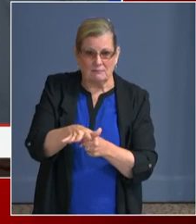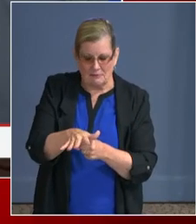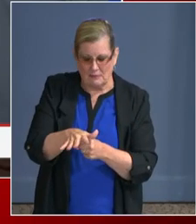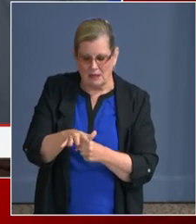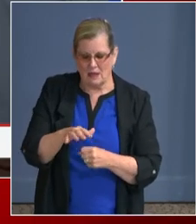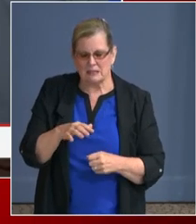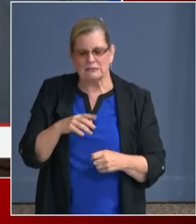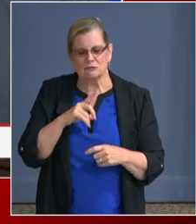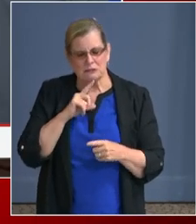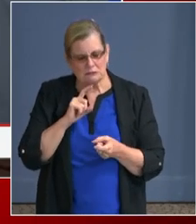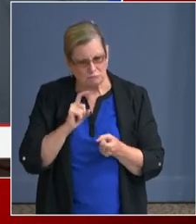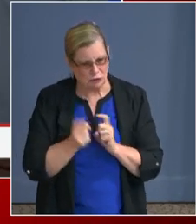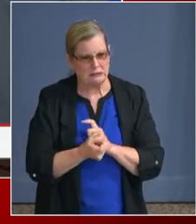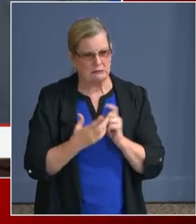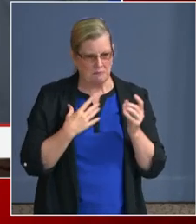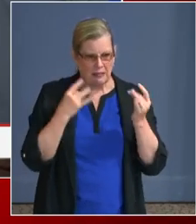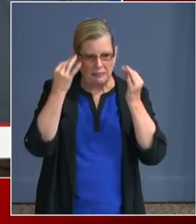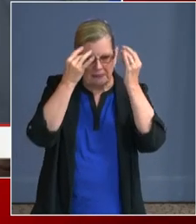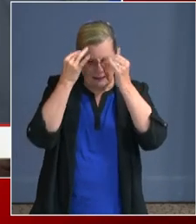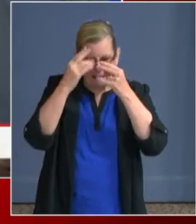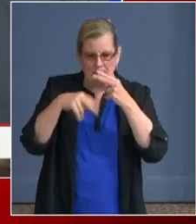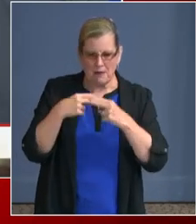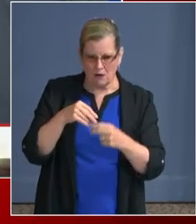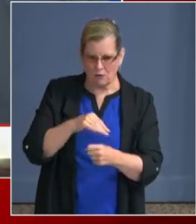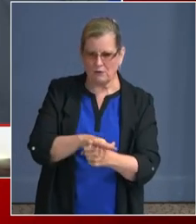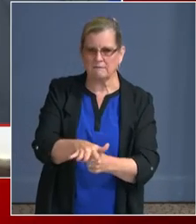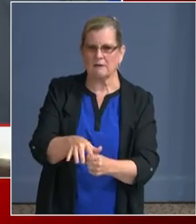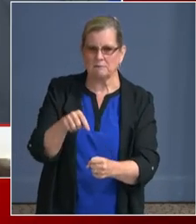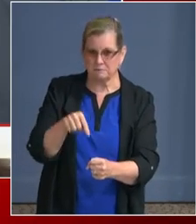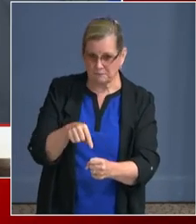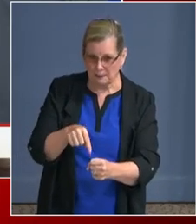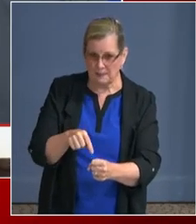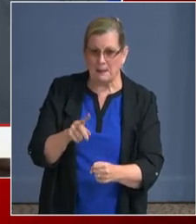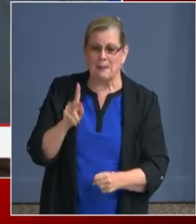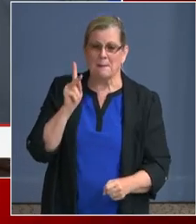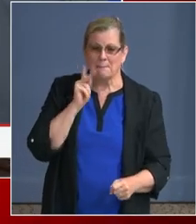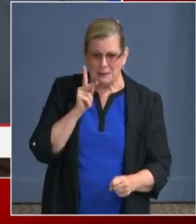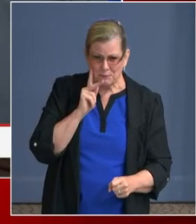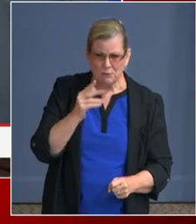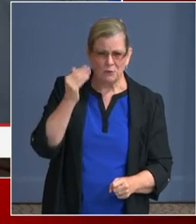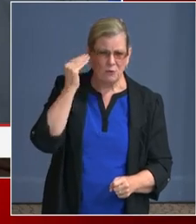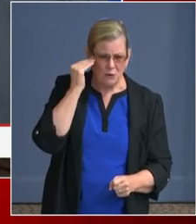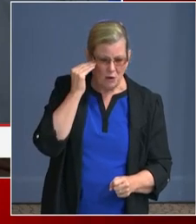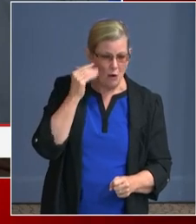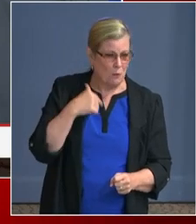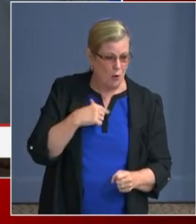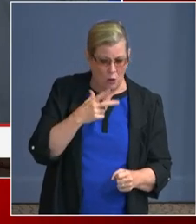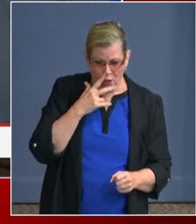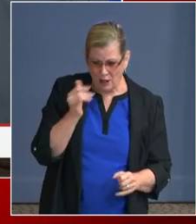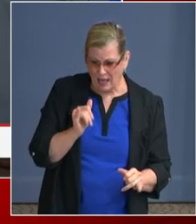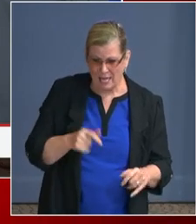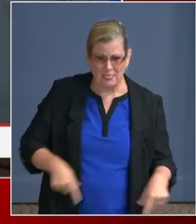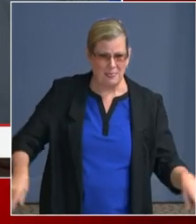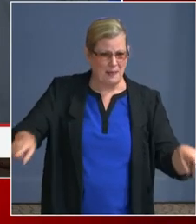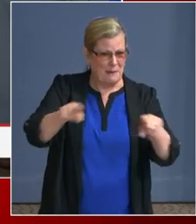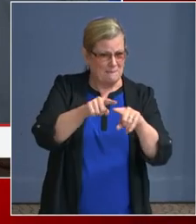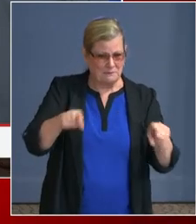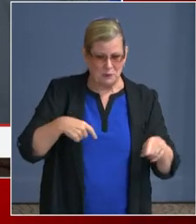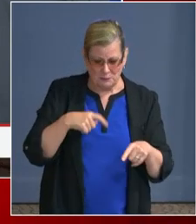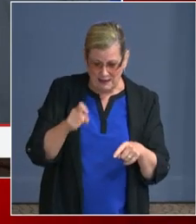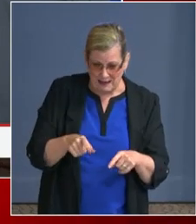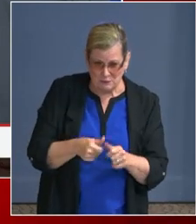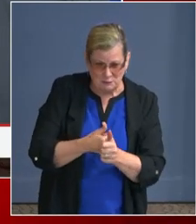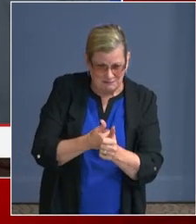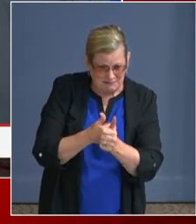that. We should make sure that people know that we are just like them, but we still have to continue our fight